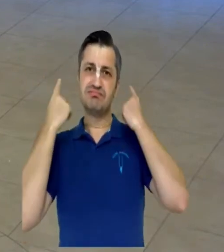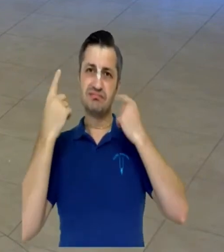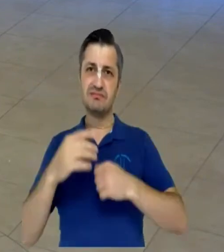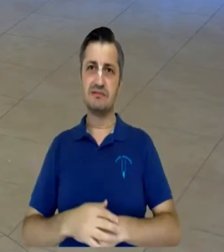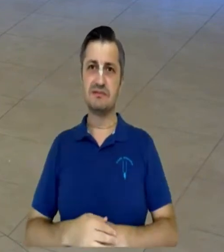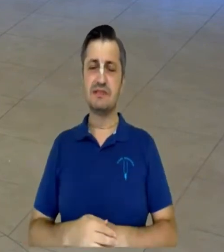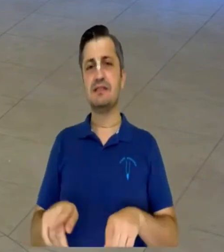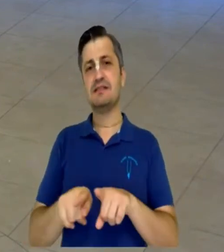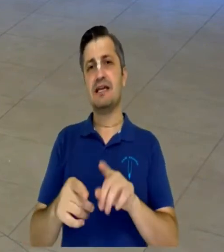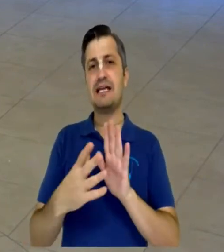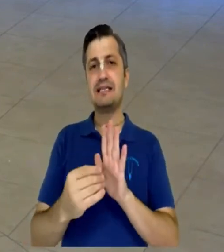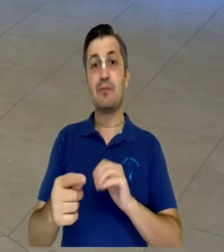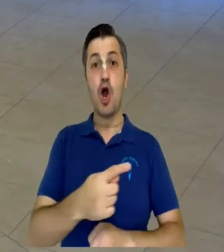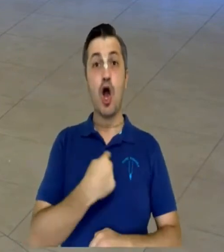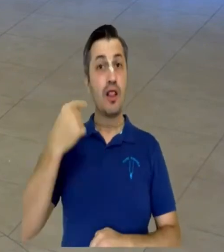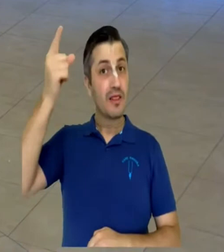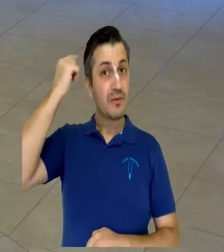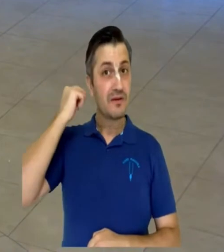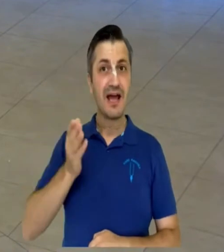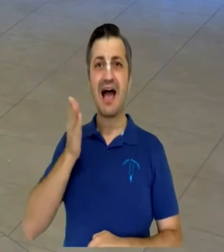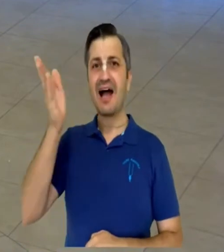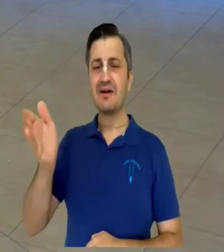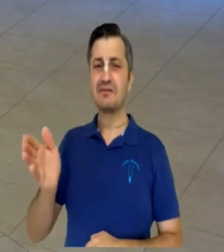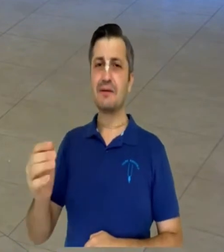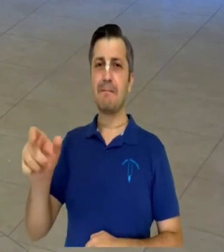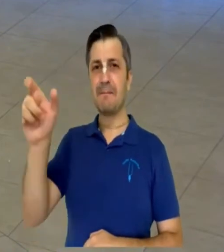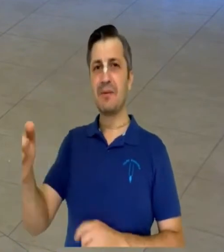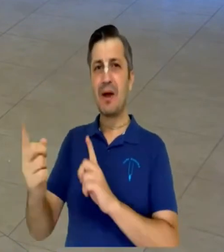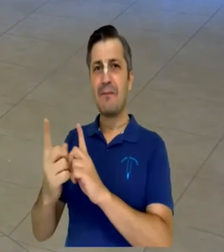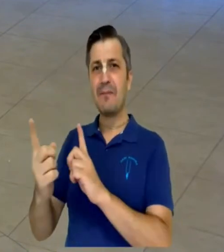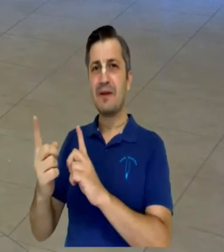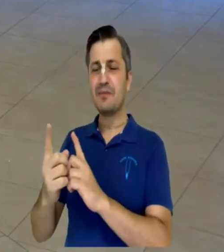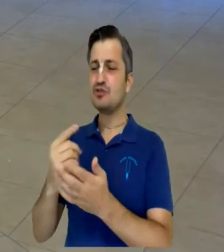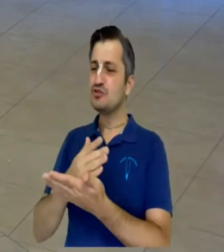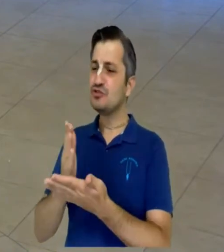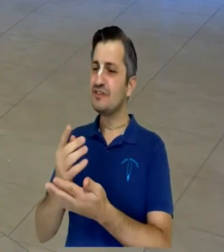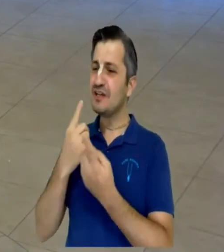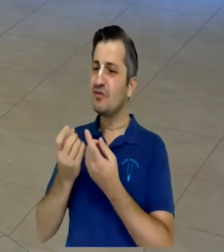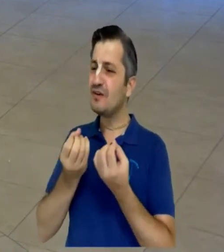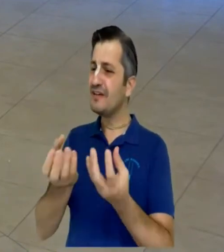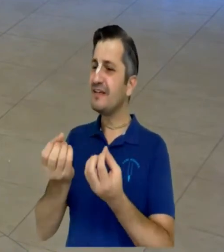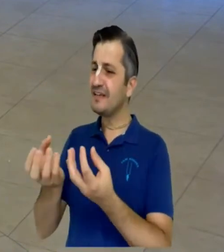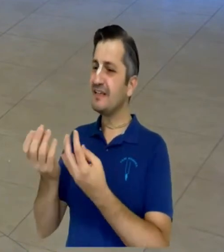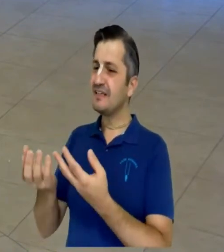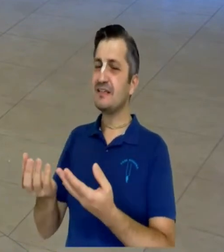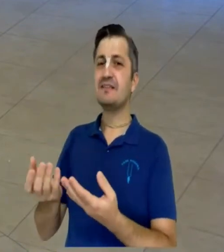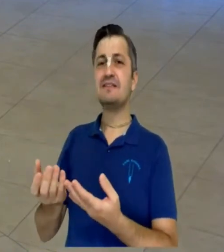the knowledge, we try to give this wisdom to everyone, whoever is willing to hear.